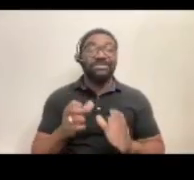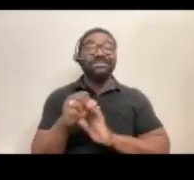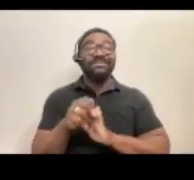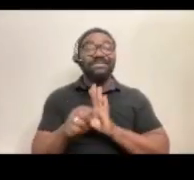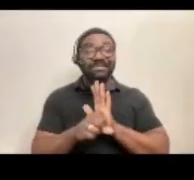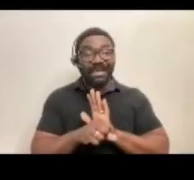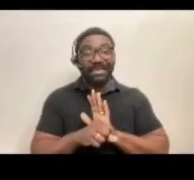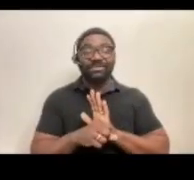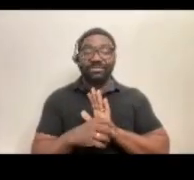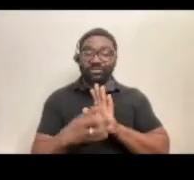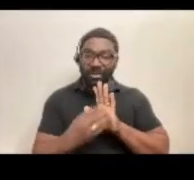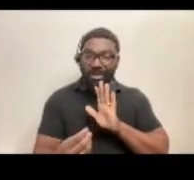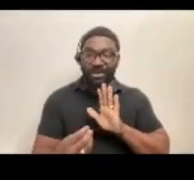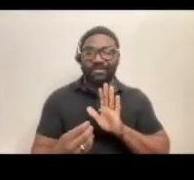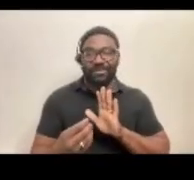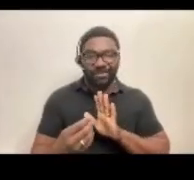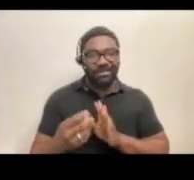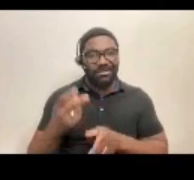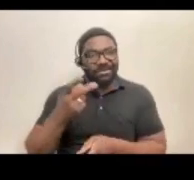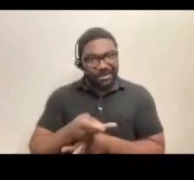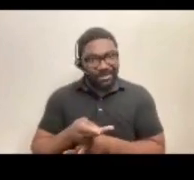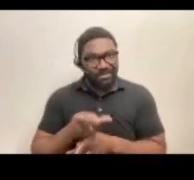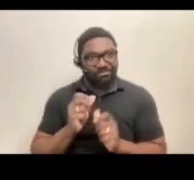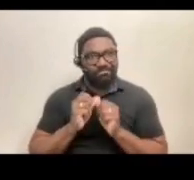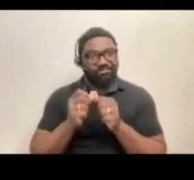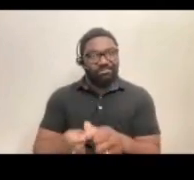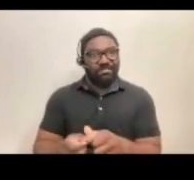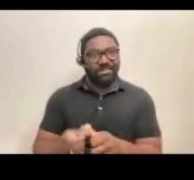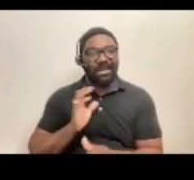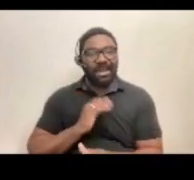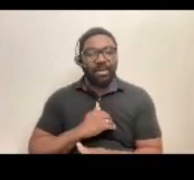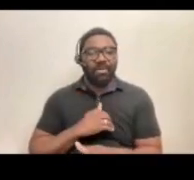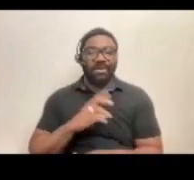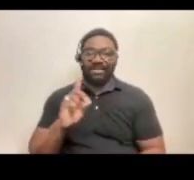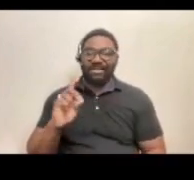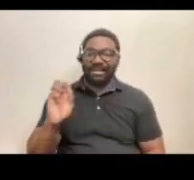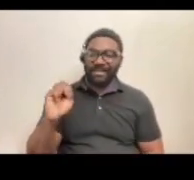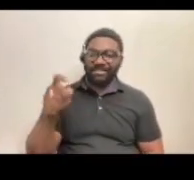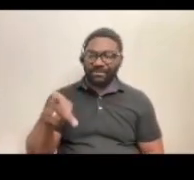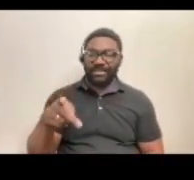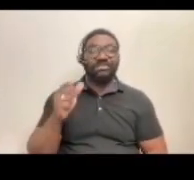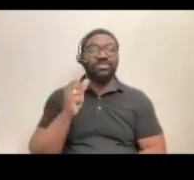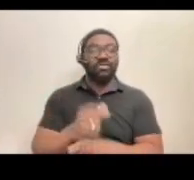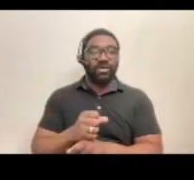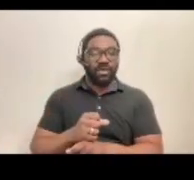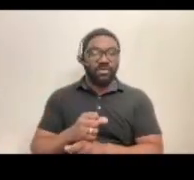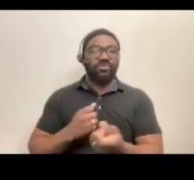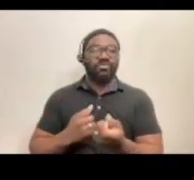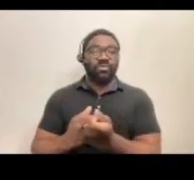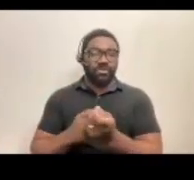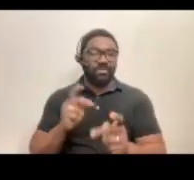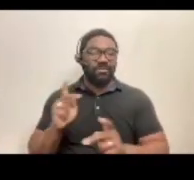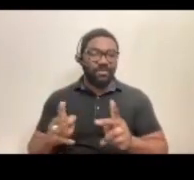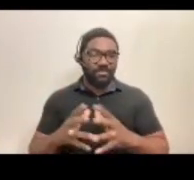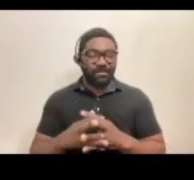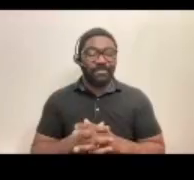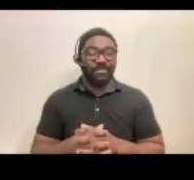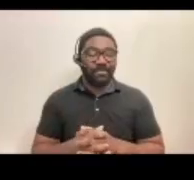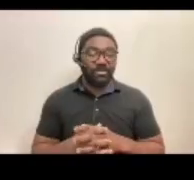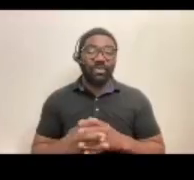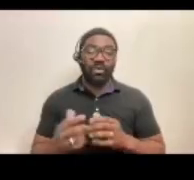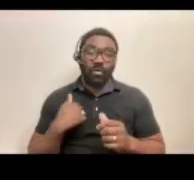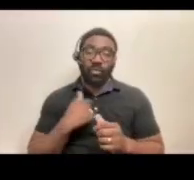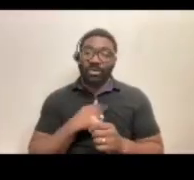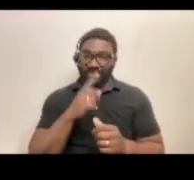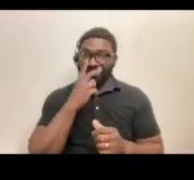retain direct support professionals or DSPs. And this is a top priority across the country, and we've seen some encouraging